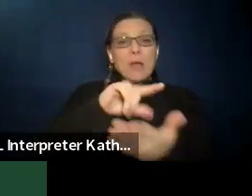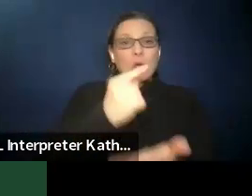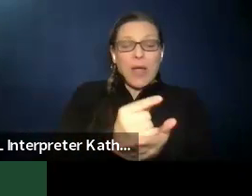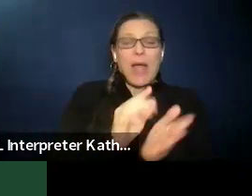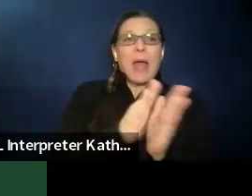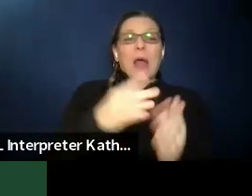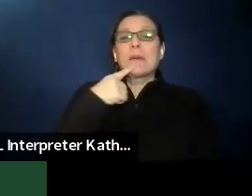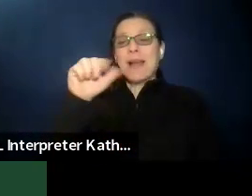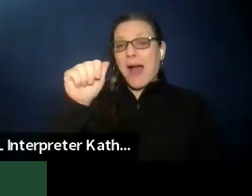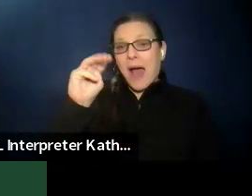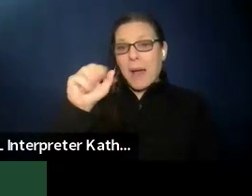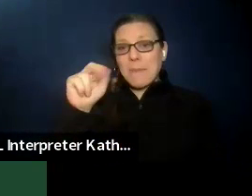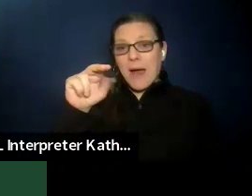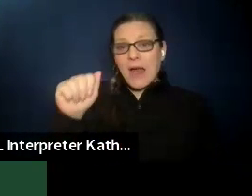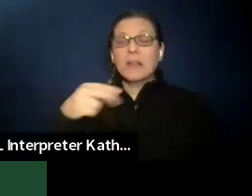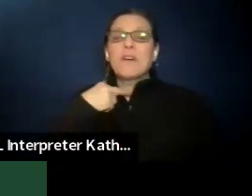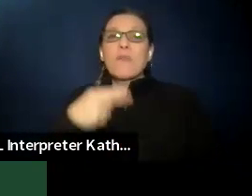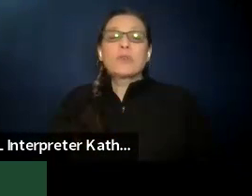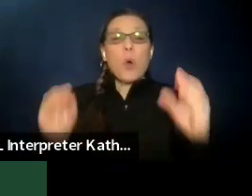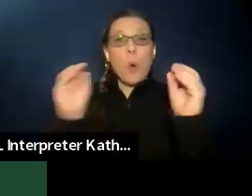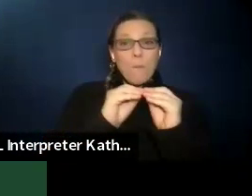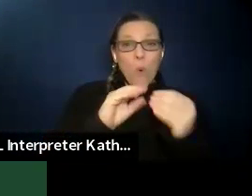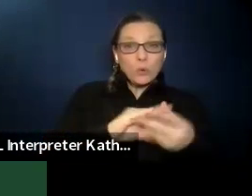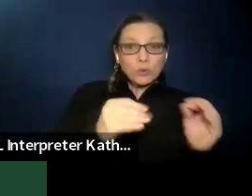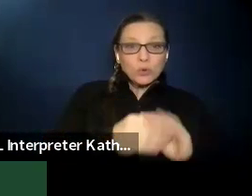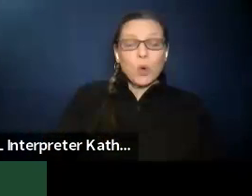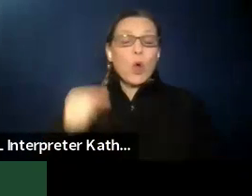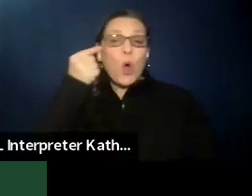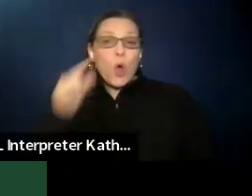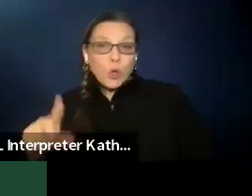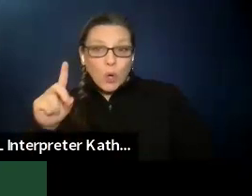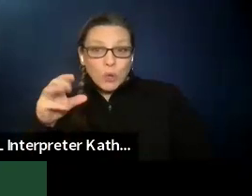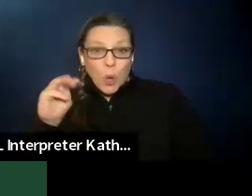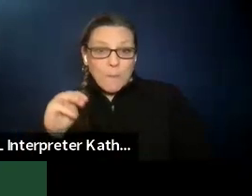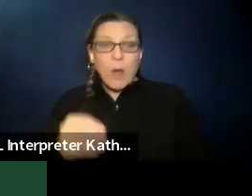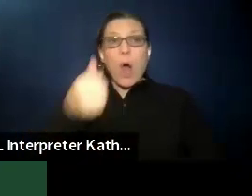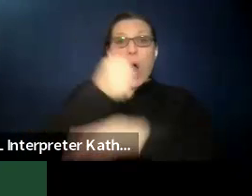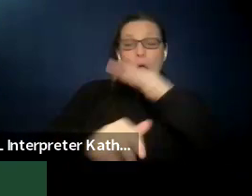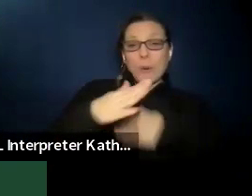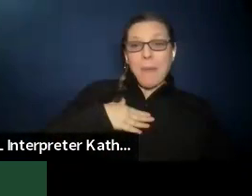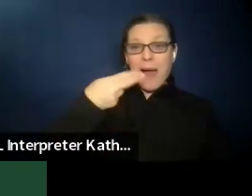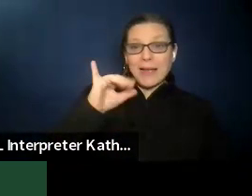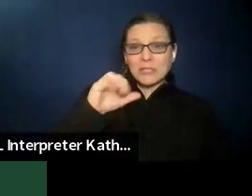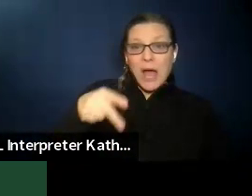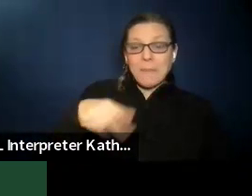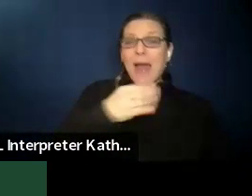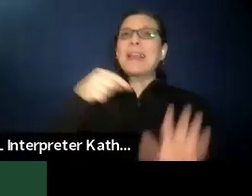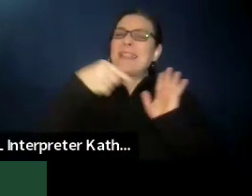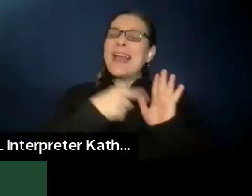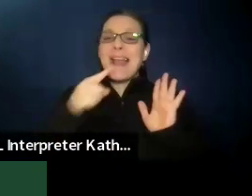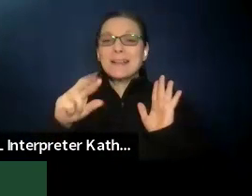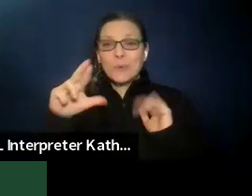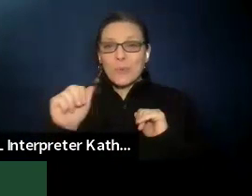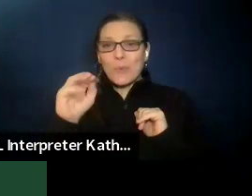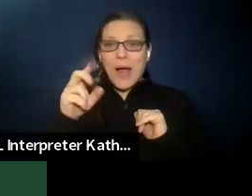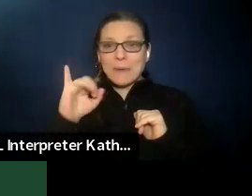Voice, More to the Story, Golden Domes and Silver Lanterns, Under My Hijab, and It's Ramadan, Curious George. She holds